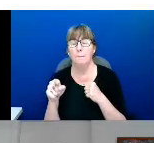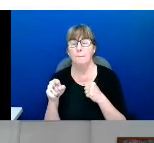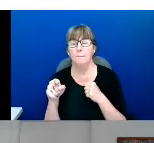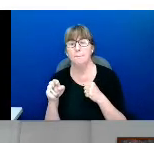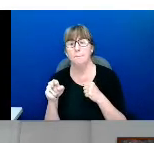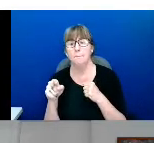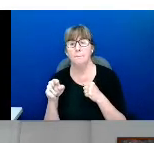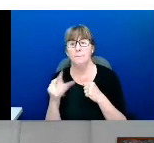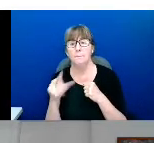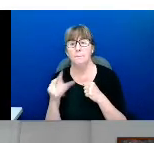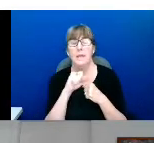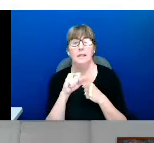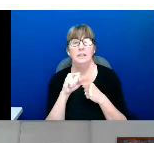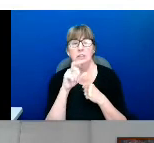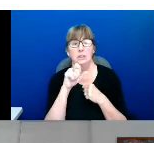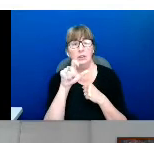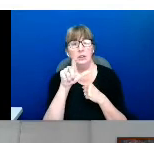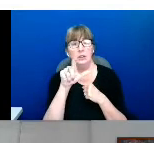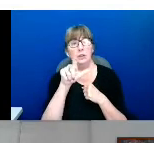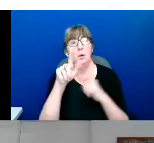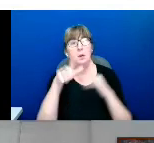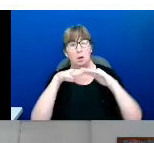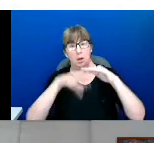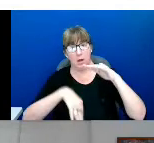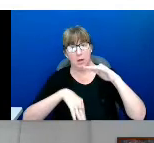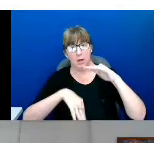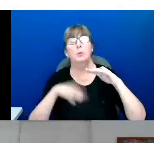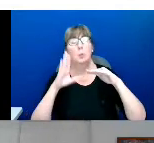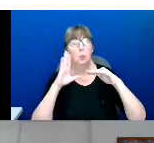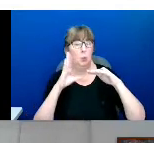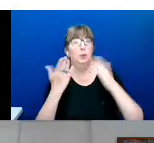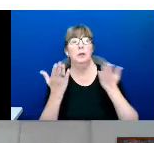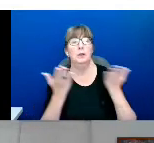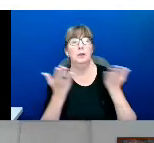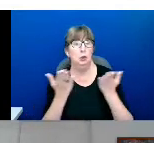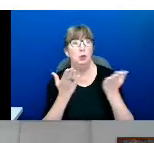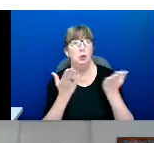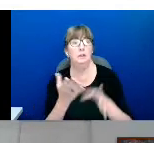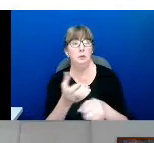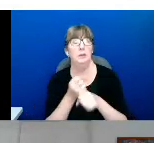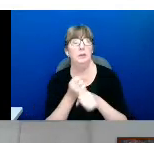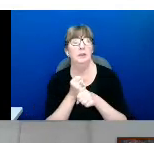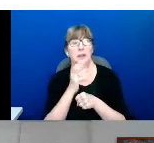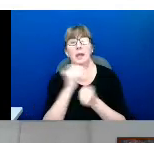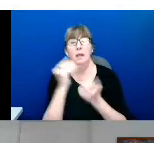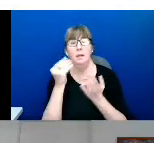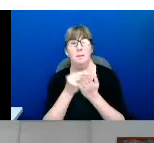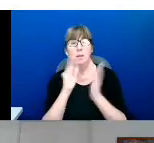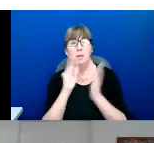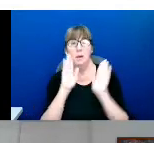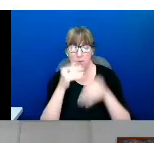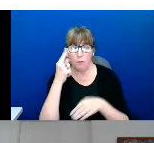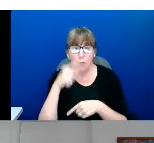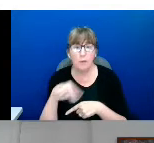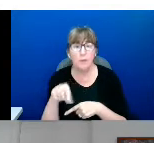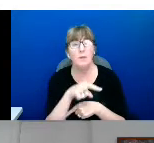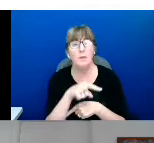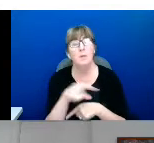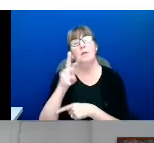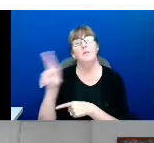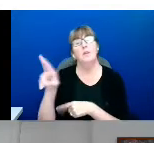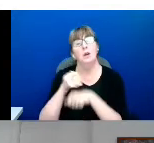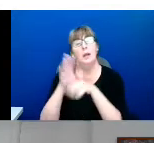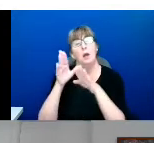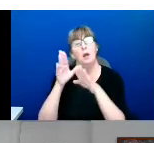aged 21 and under get the services and the monies are spent for them, and that the VR counselor takes the